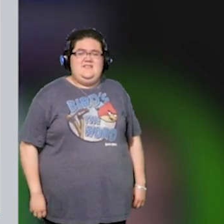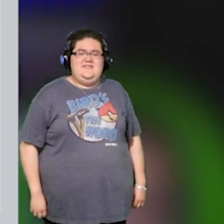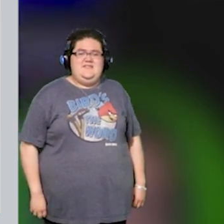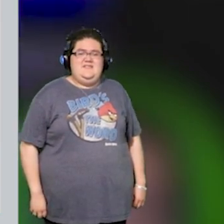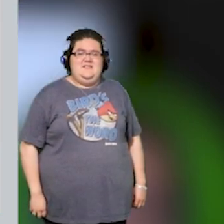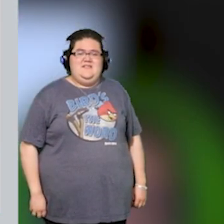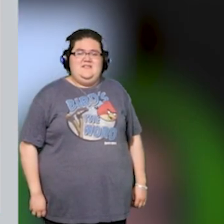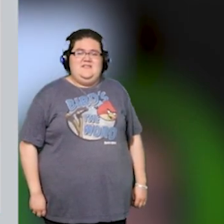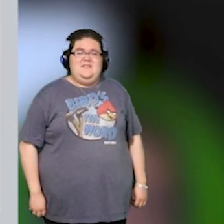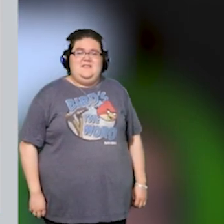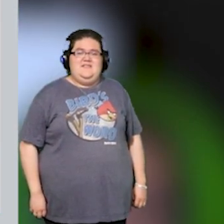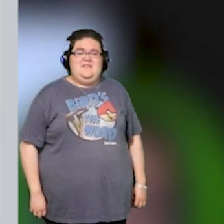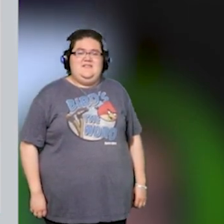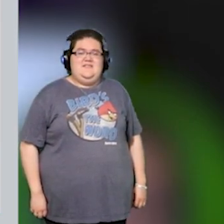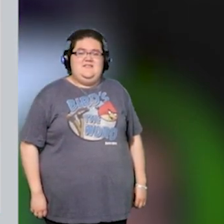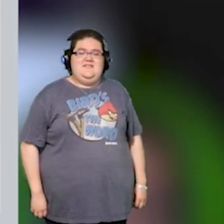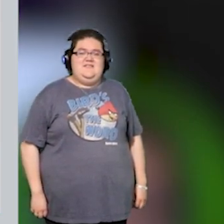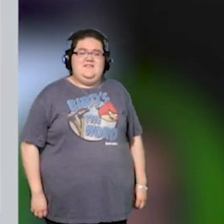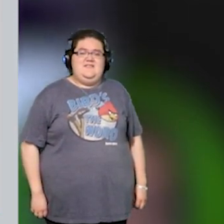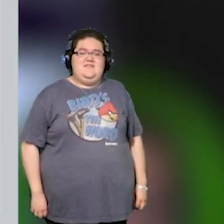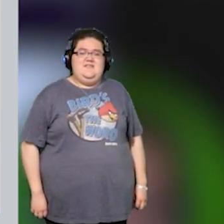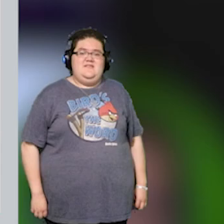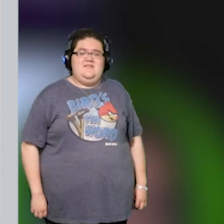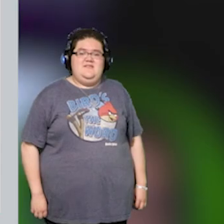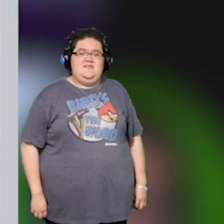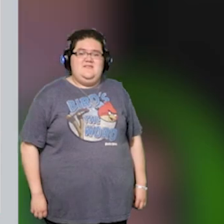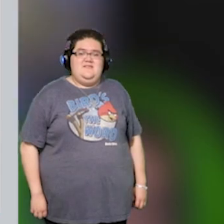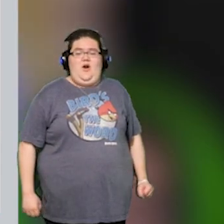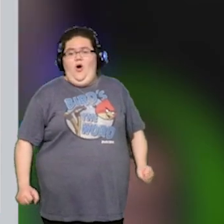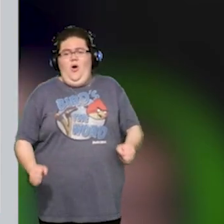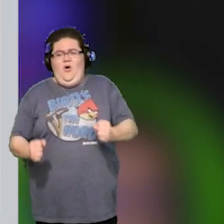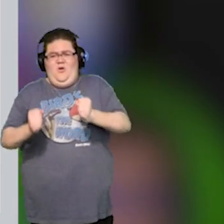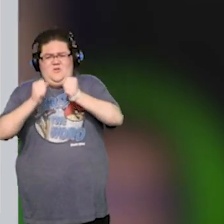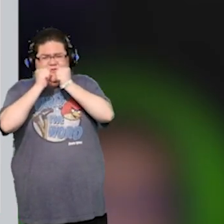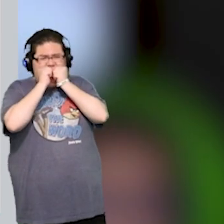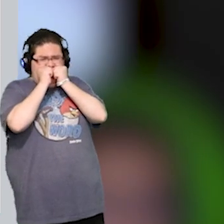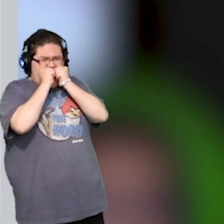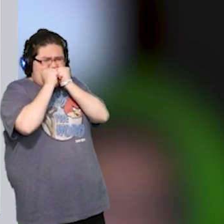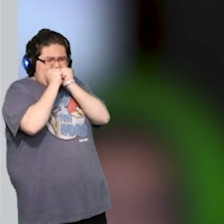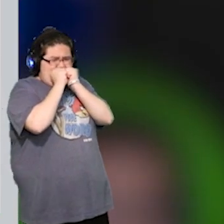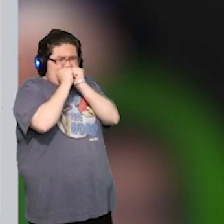Fucking blew that jacket. And has him in trouble. That's rude.